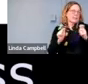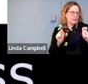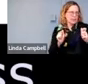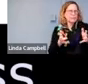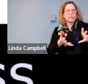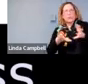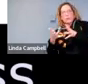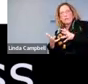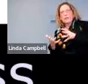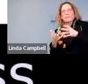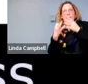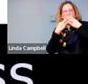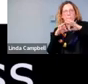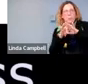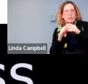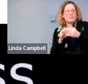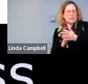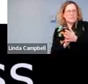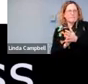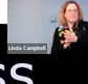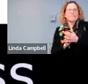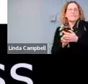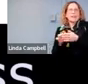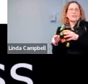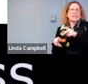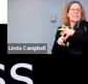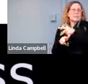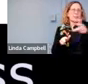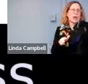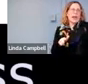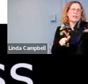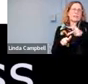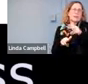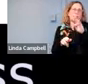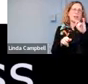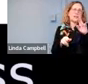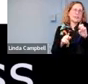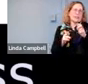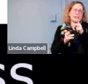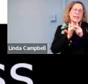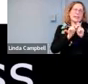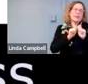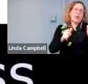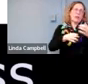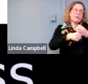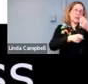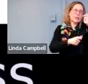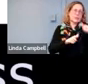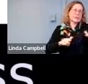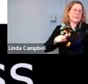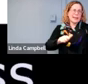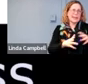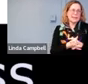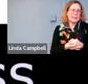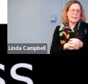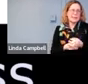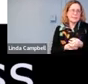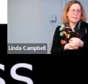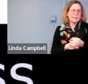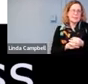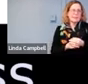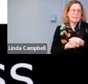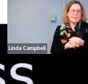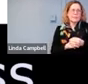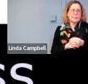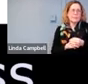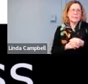they setting up barriers and all of the things and removing all the important fish species, but they sprayed these headwater lakes with Rotenone, and that was